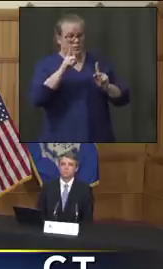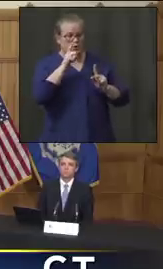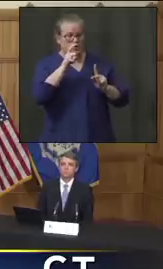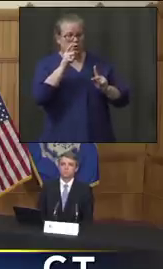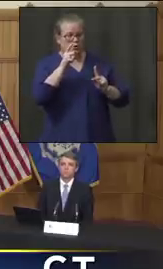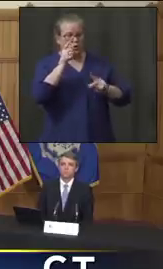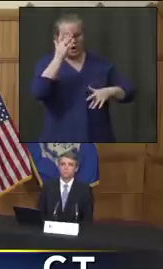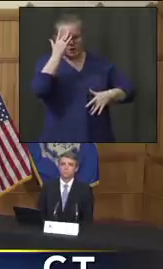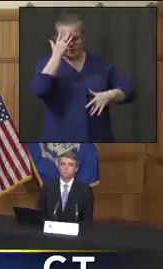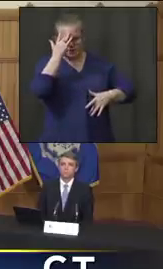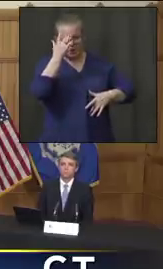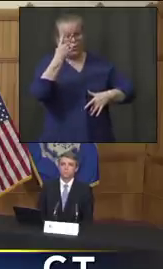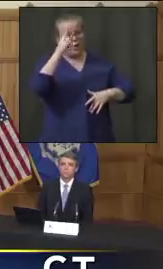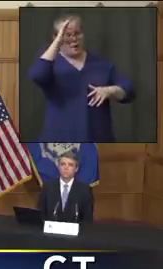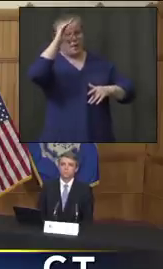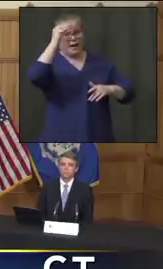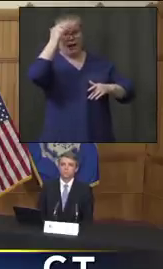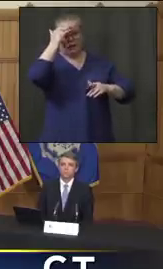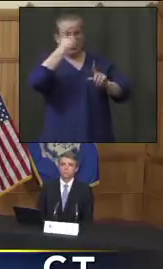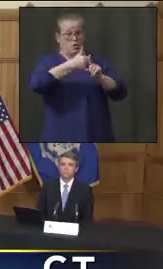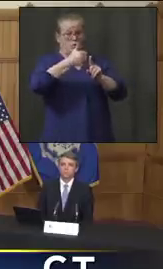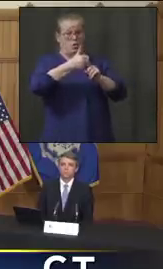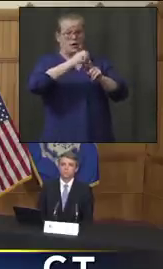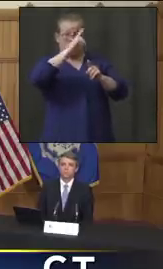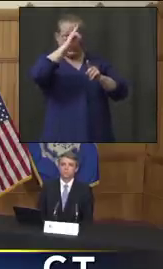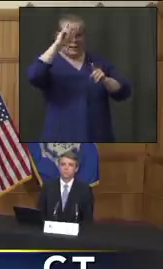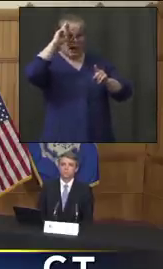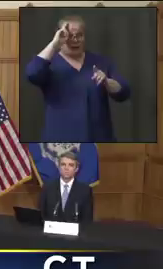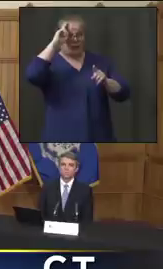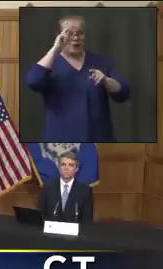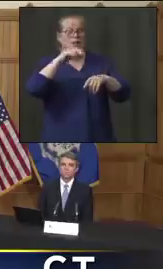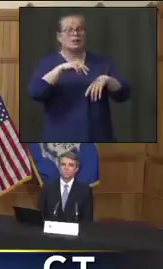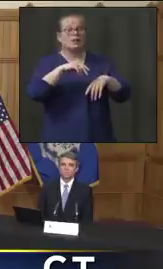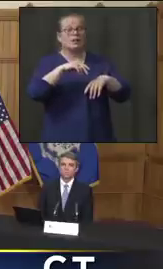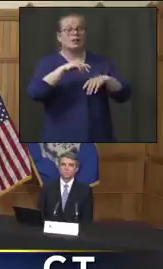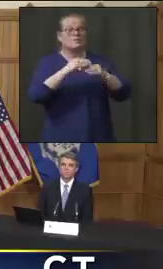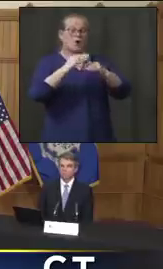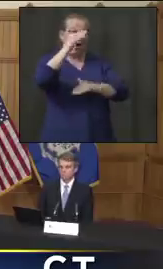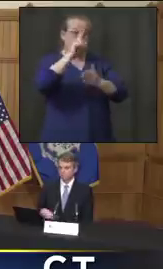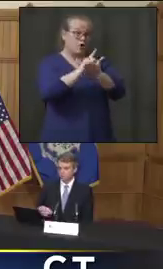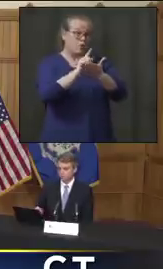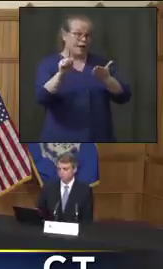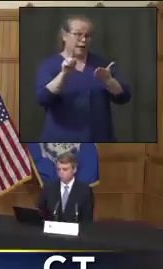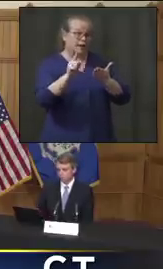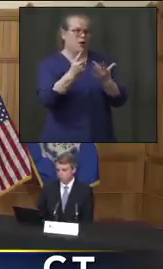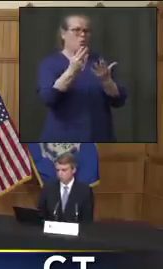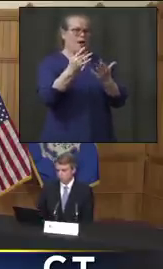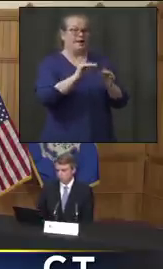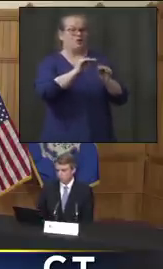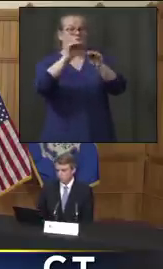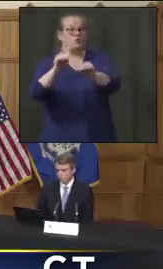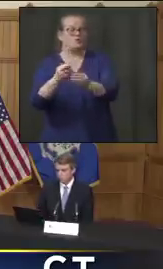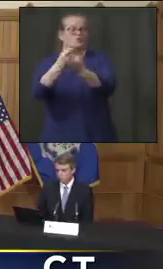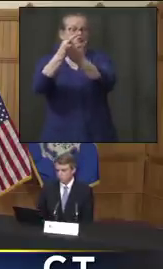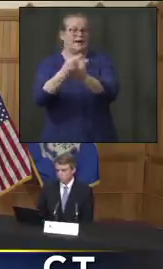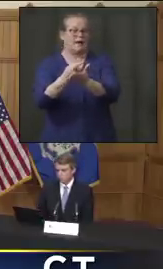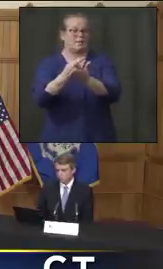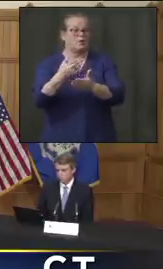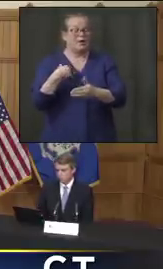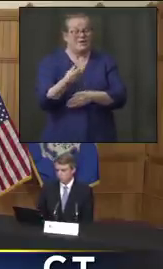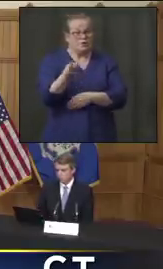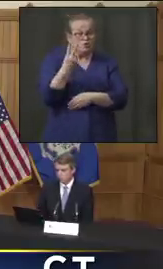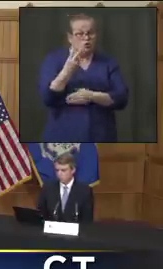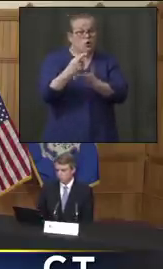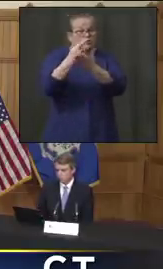I know has been sitting in the hospital for more than a week waiting to be moved to rehab. He's being told there is no room at the only two rehab